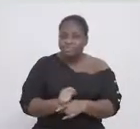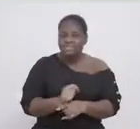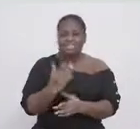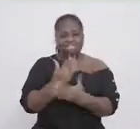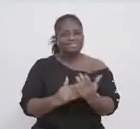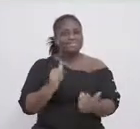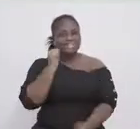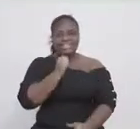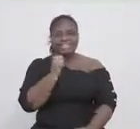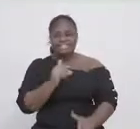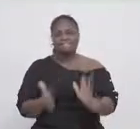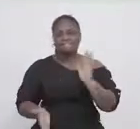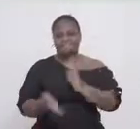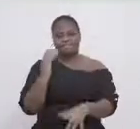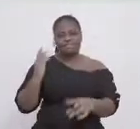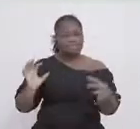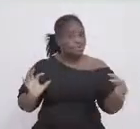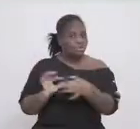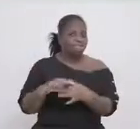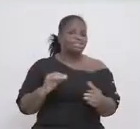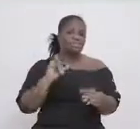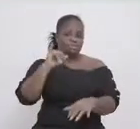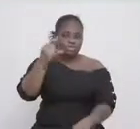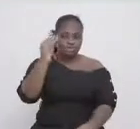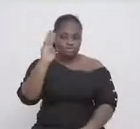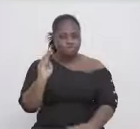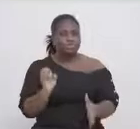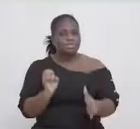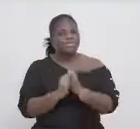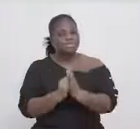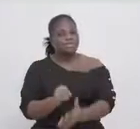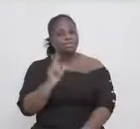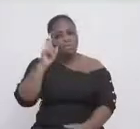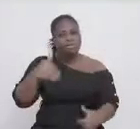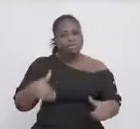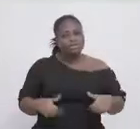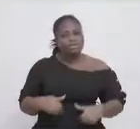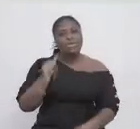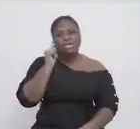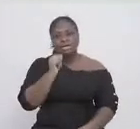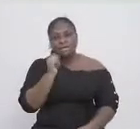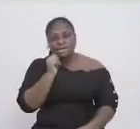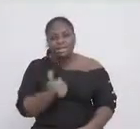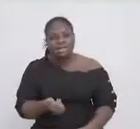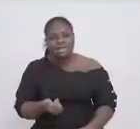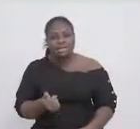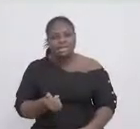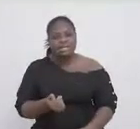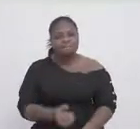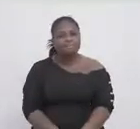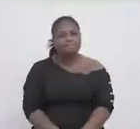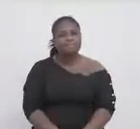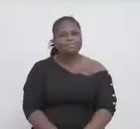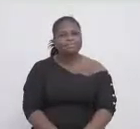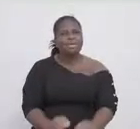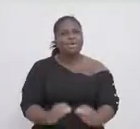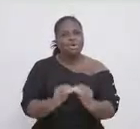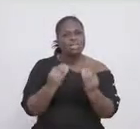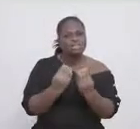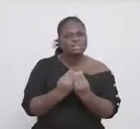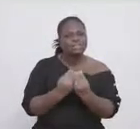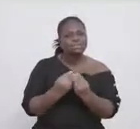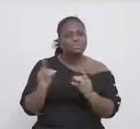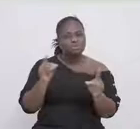of the girls, they immediately connected to jobs. So an example is one young lady who there was a census that was happening. An organization was doing